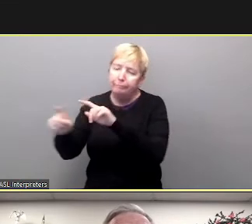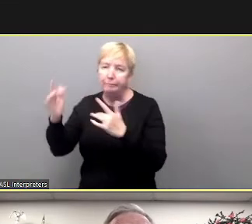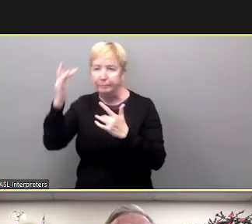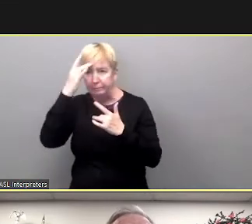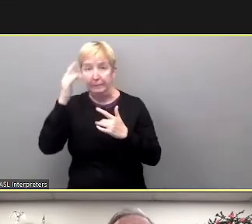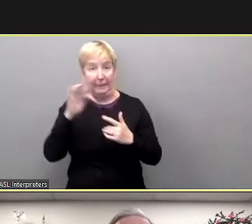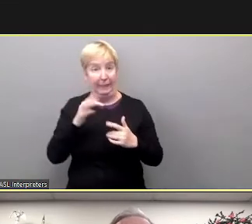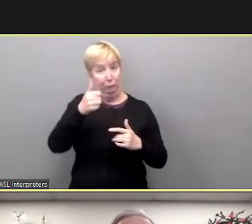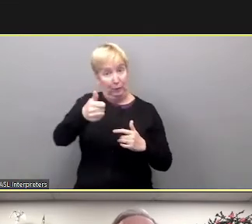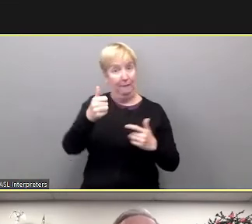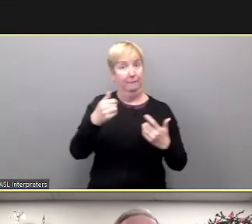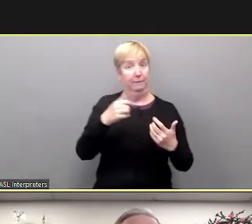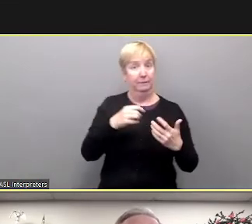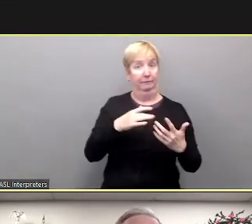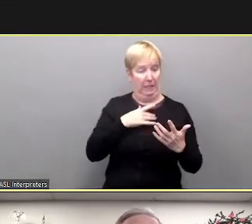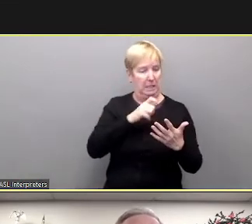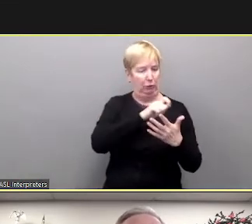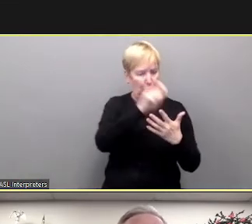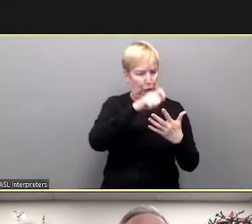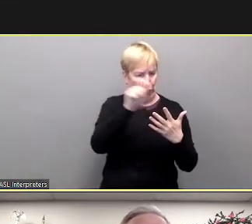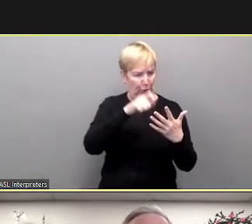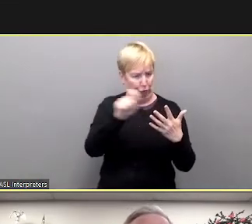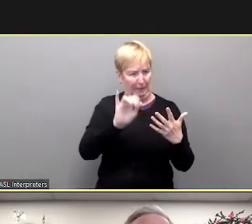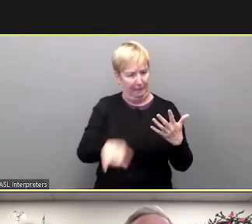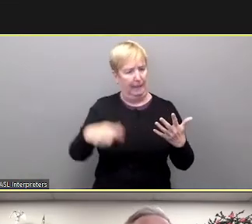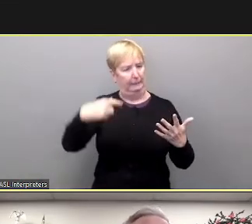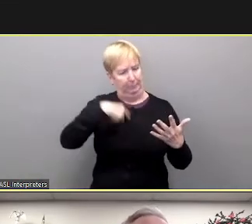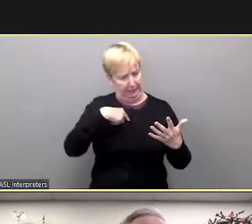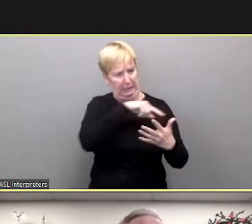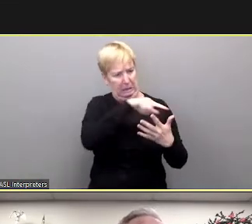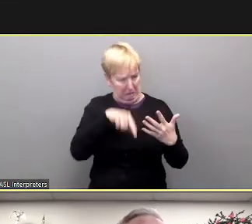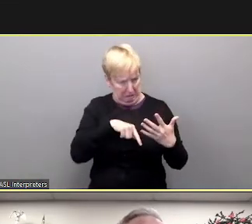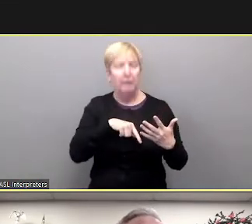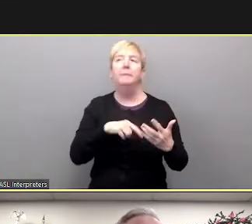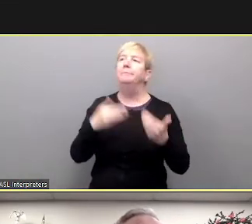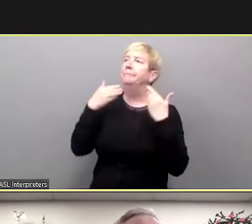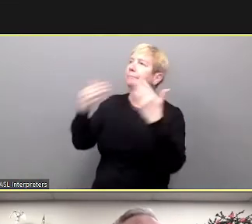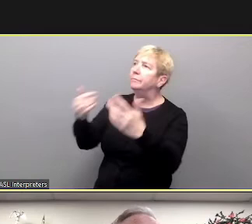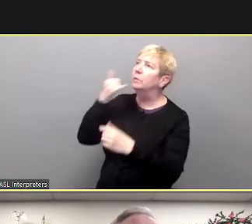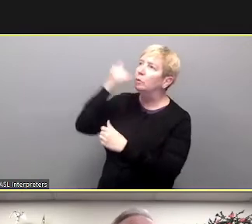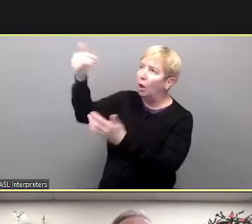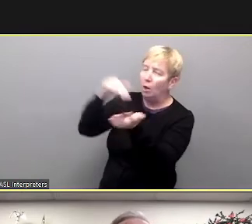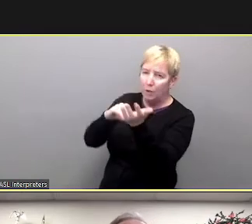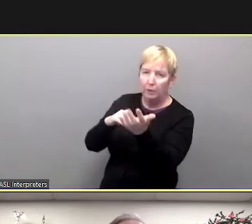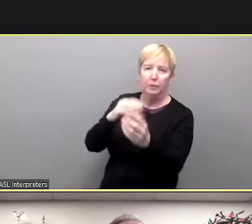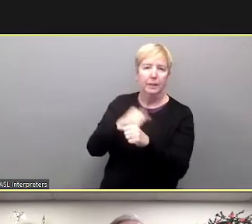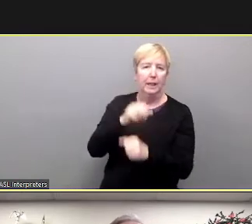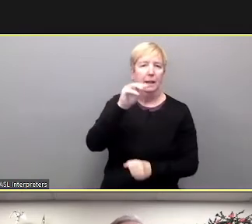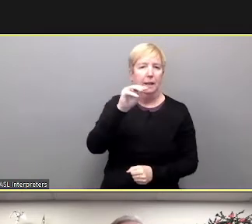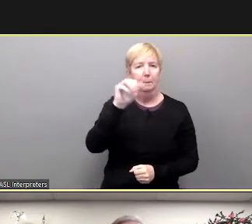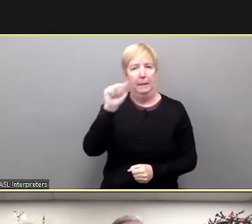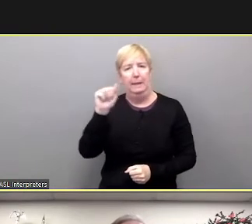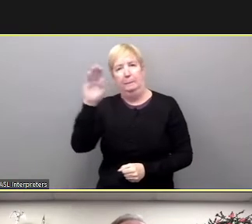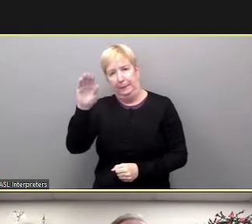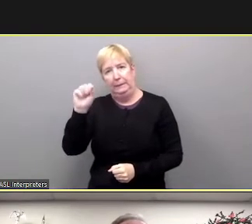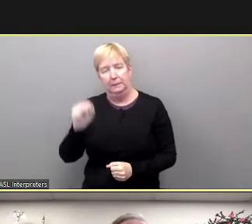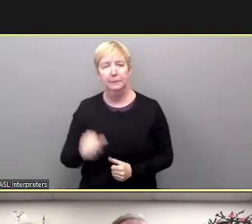don't forget, please consider taking monoclonal antibody treatment. Next slide, please.